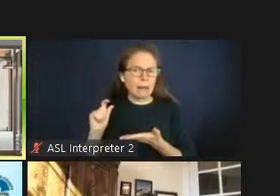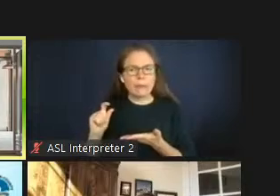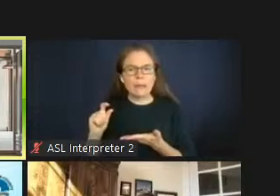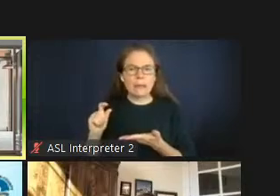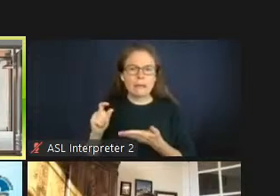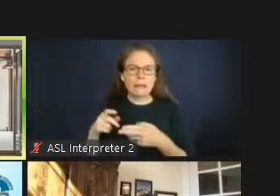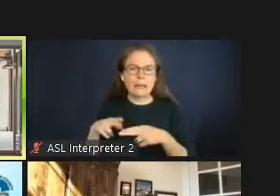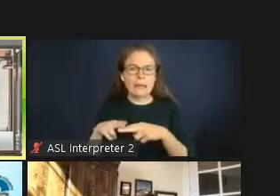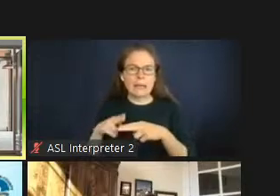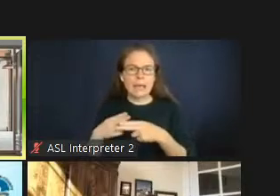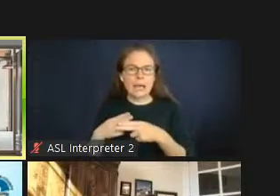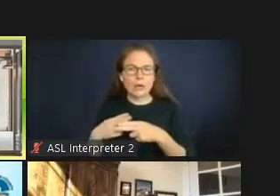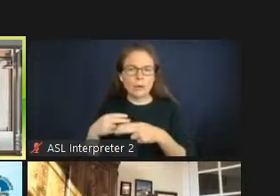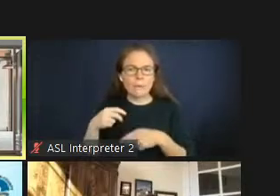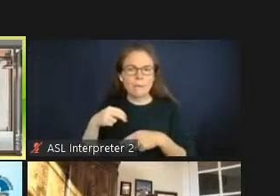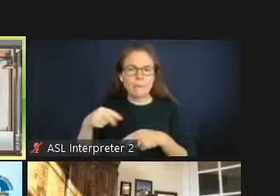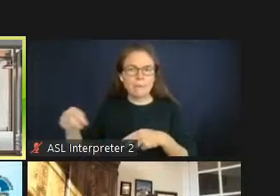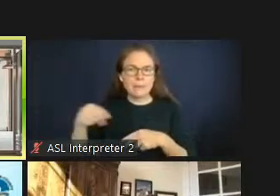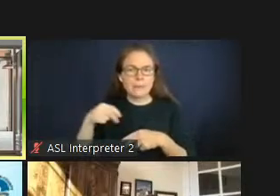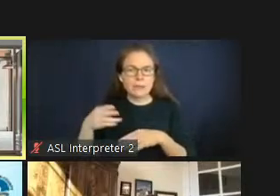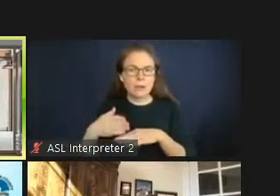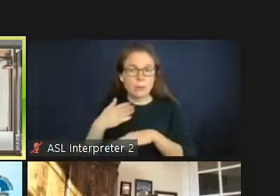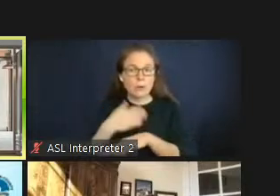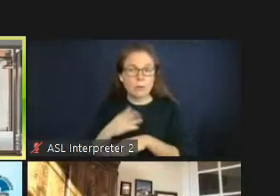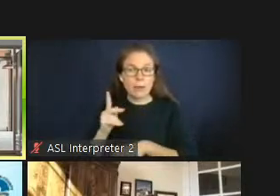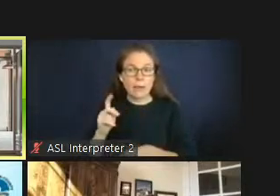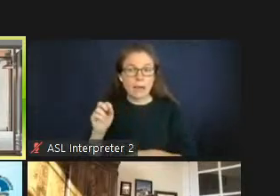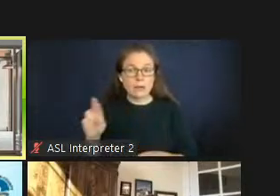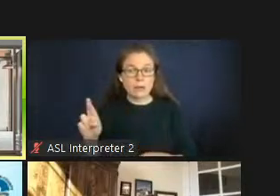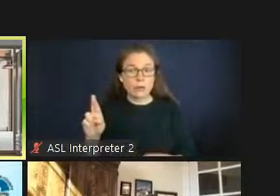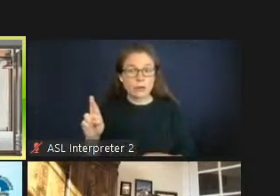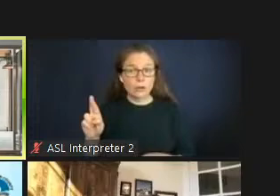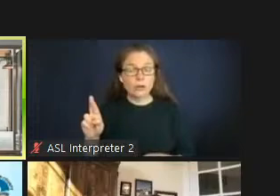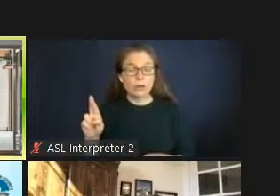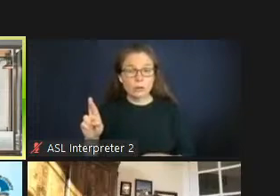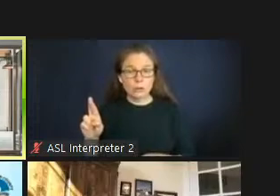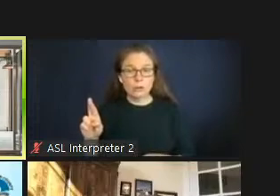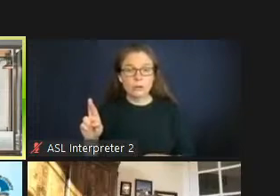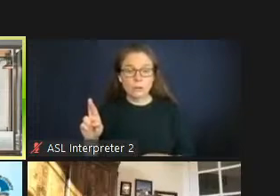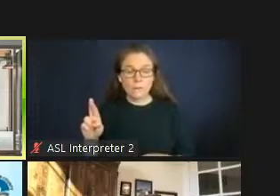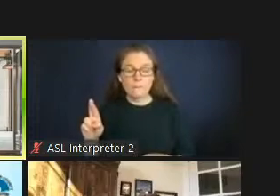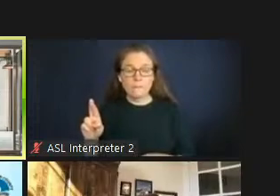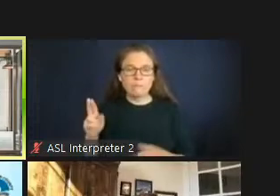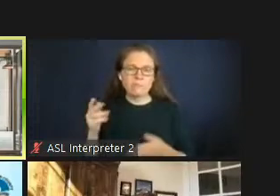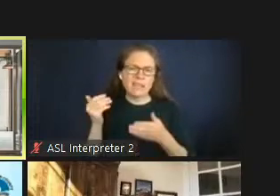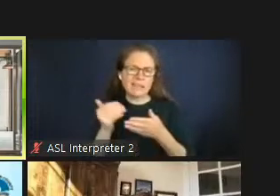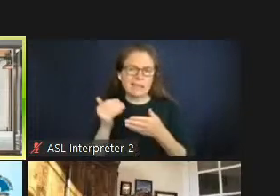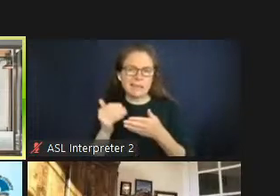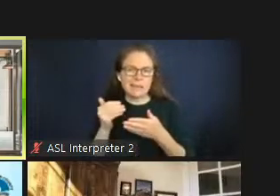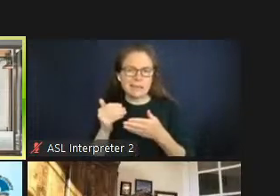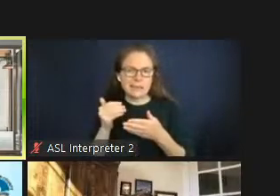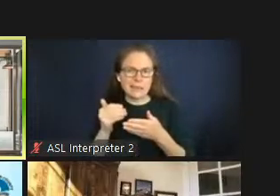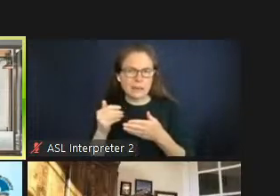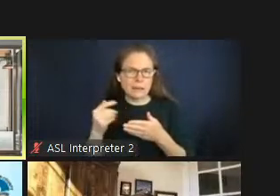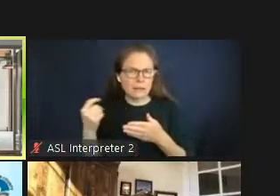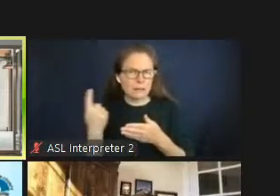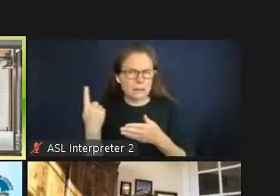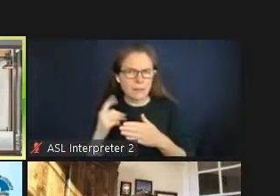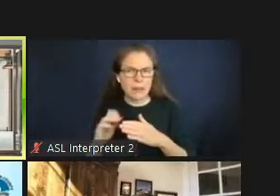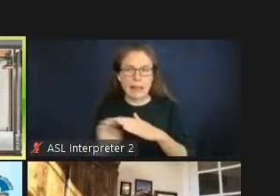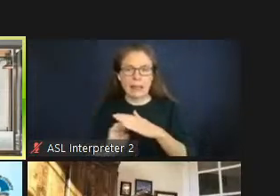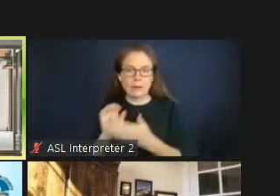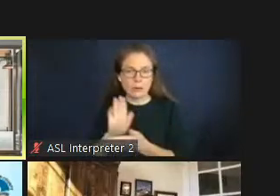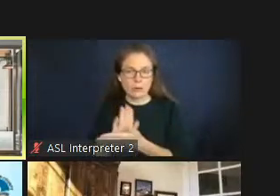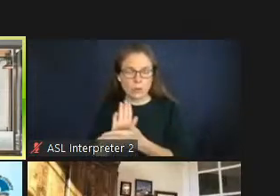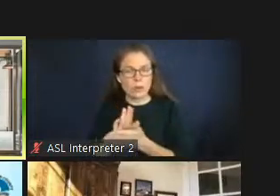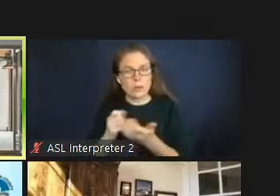pedestrian improvements on Kaiser, kind of near the Sato Elementary School to support